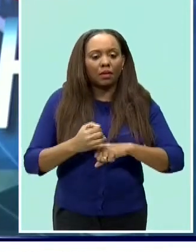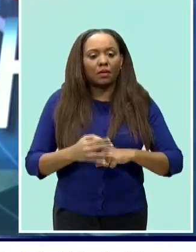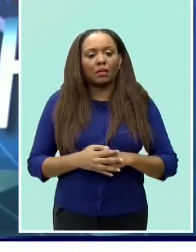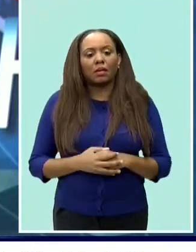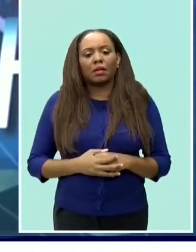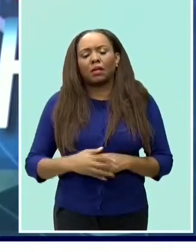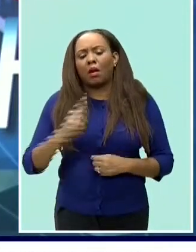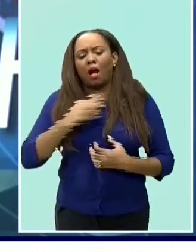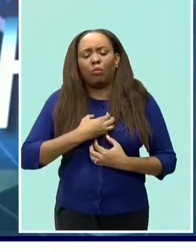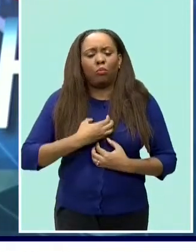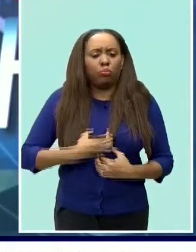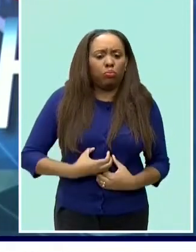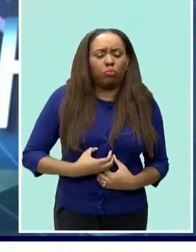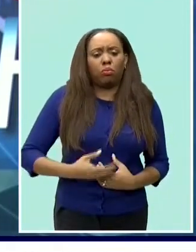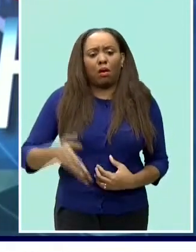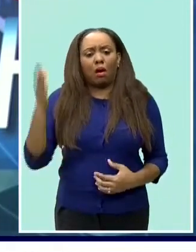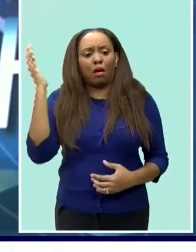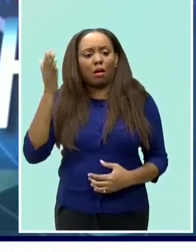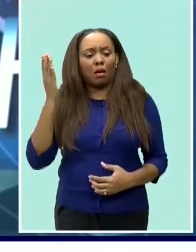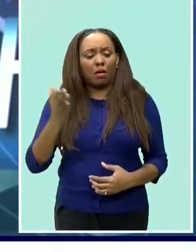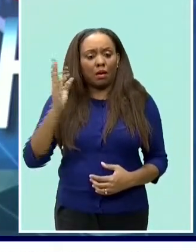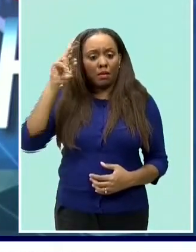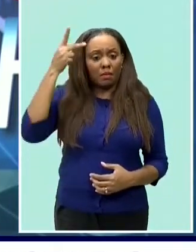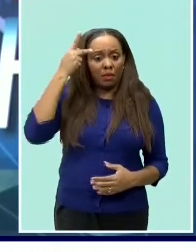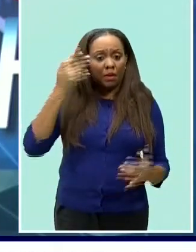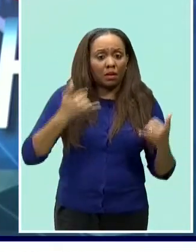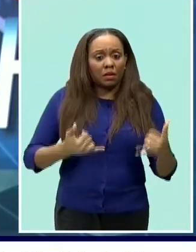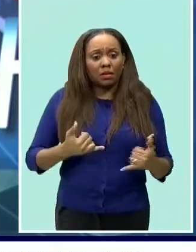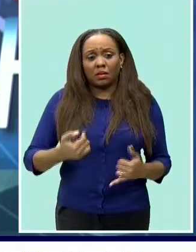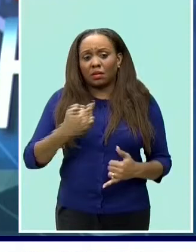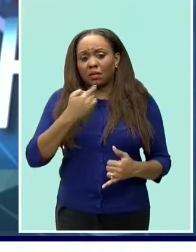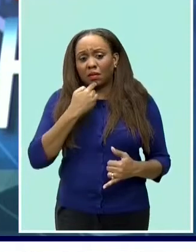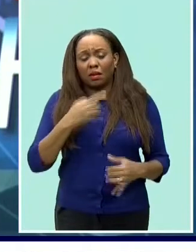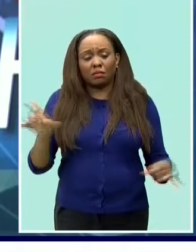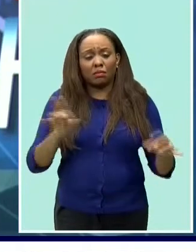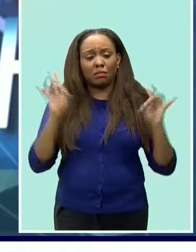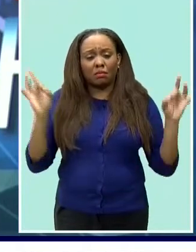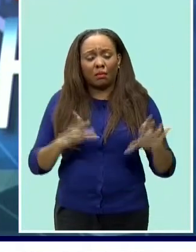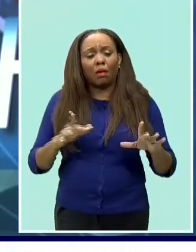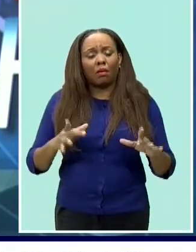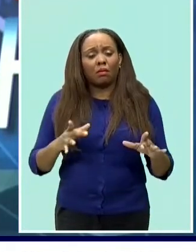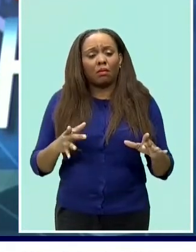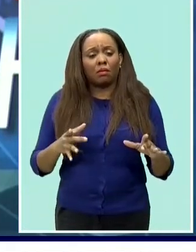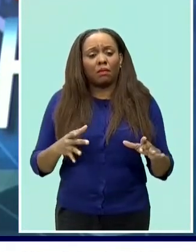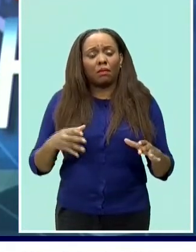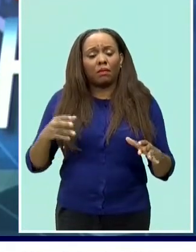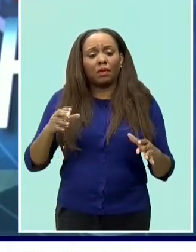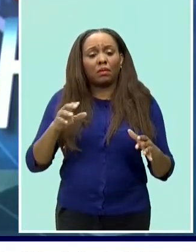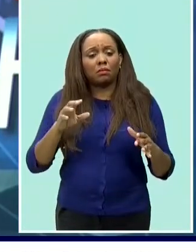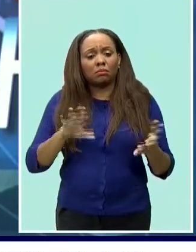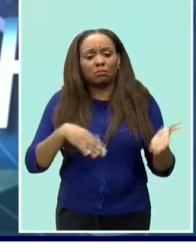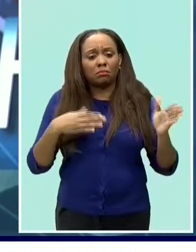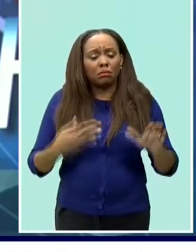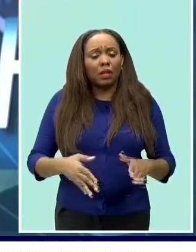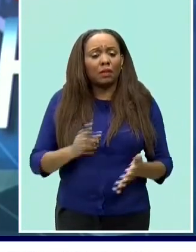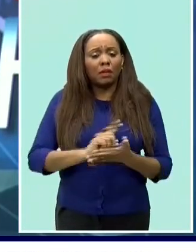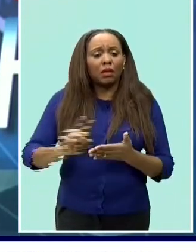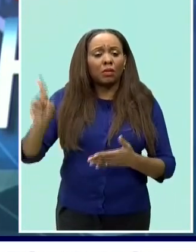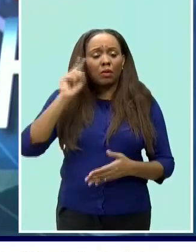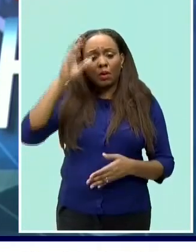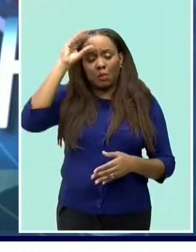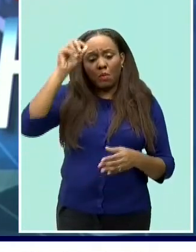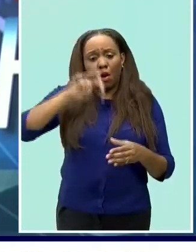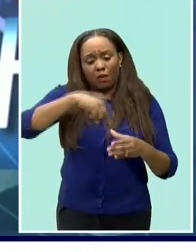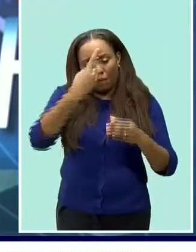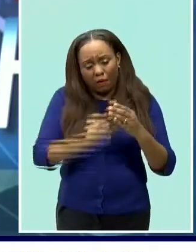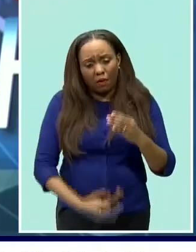areas across the island. In a passionate speech in Parliament today, she stressed the fatal incident which occurred in her constituency last week must never